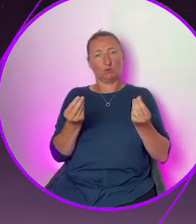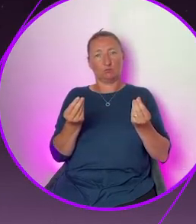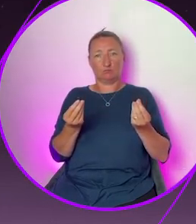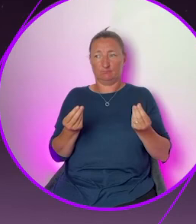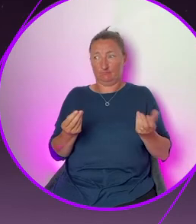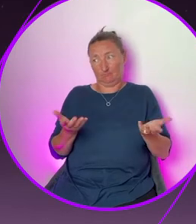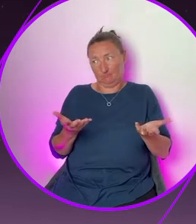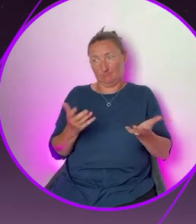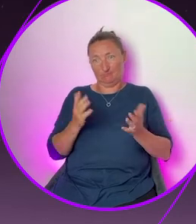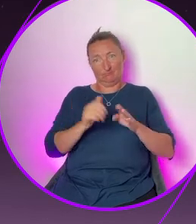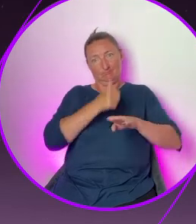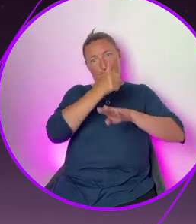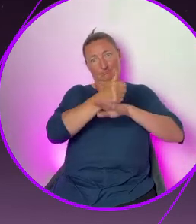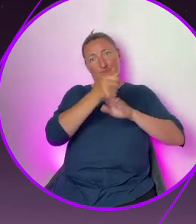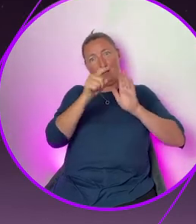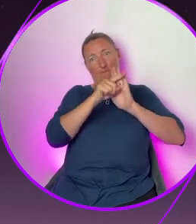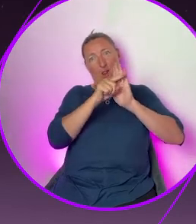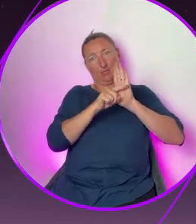I think that's the key.